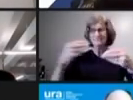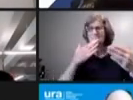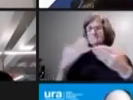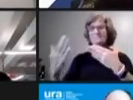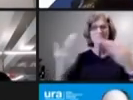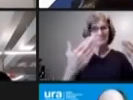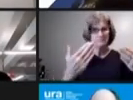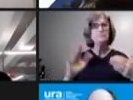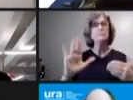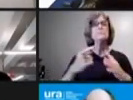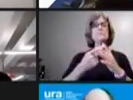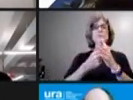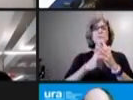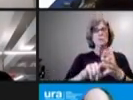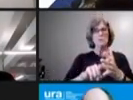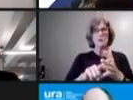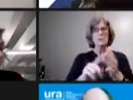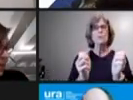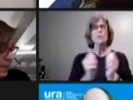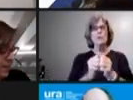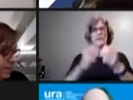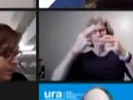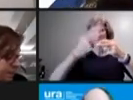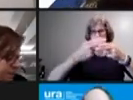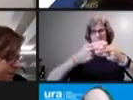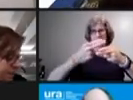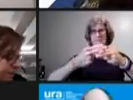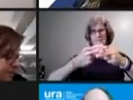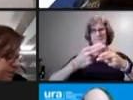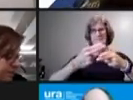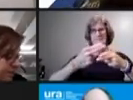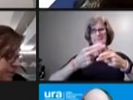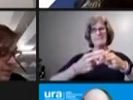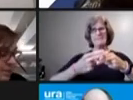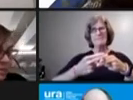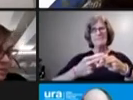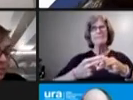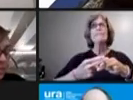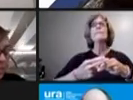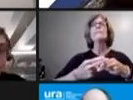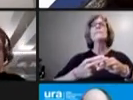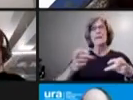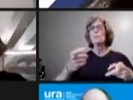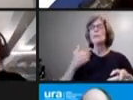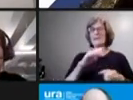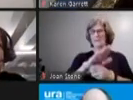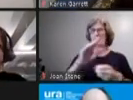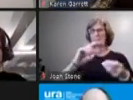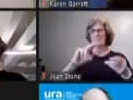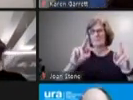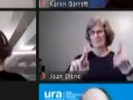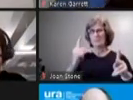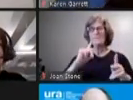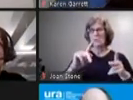We are going to start with our roll call, and we do have a quorum at this time.